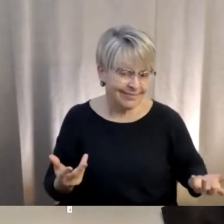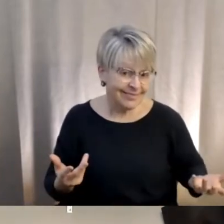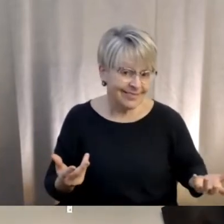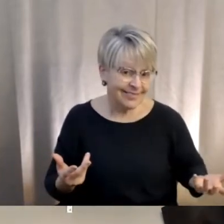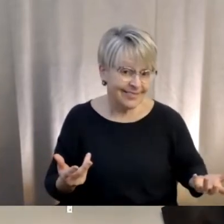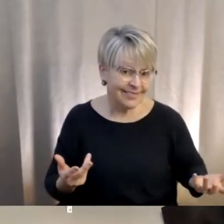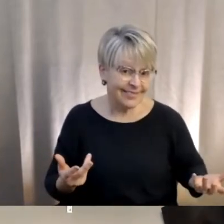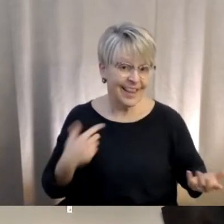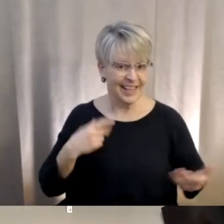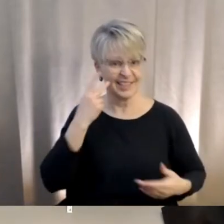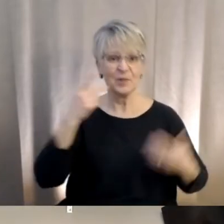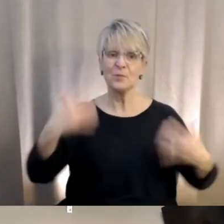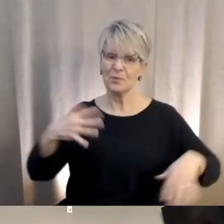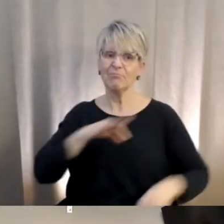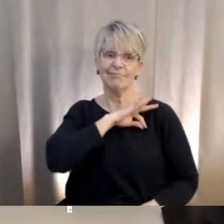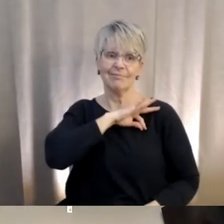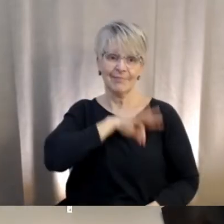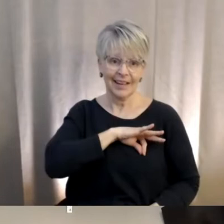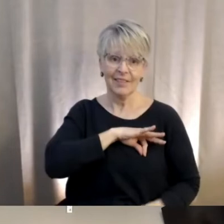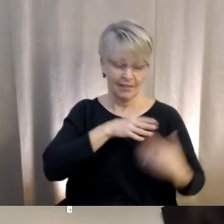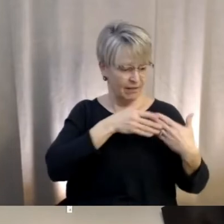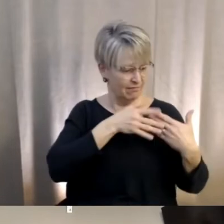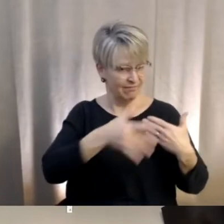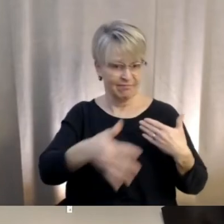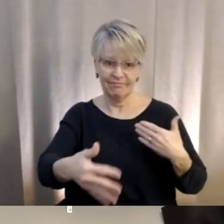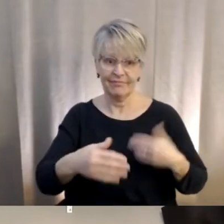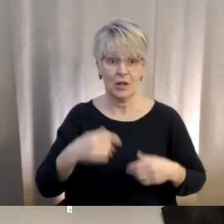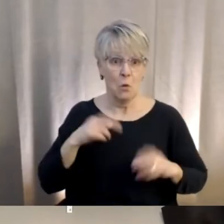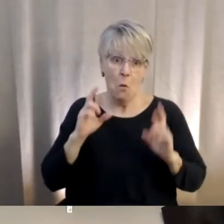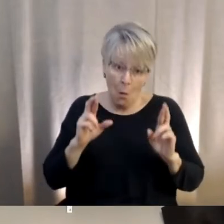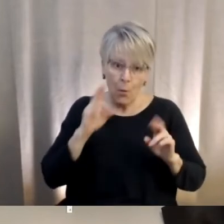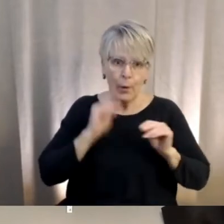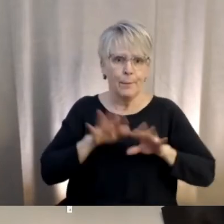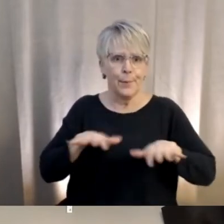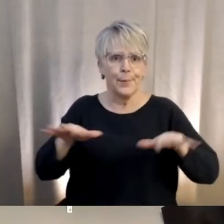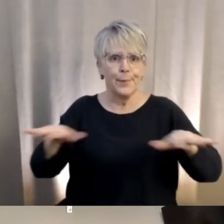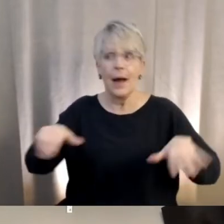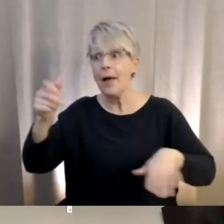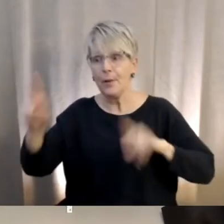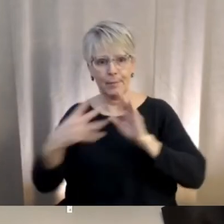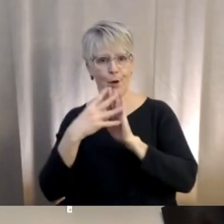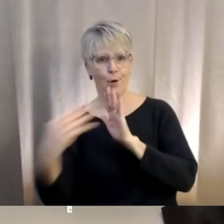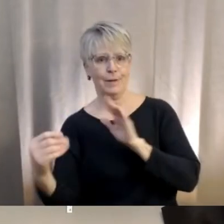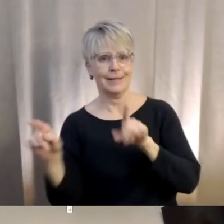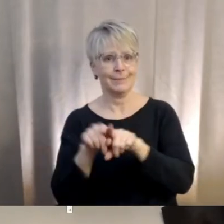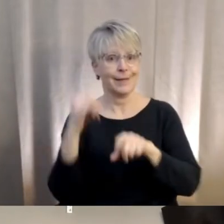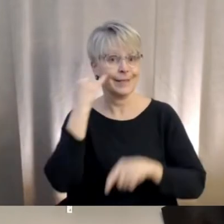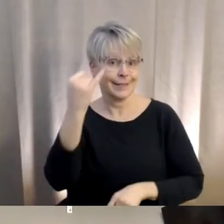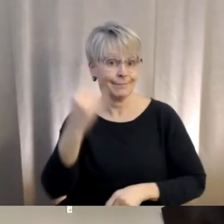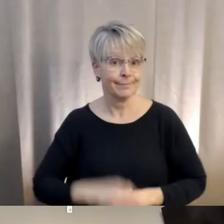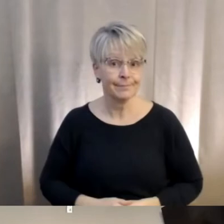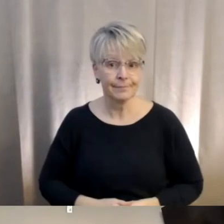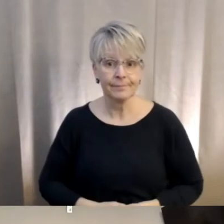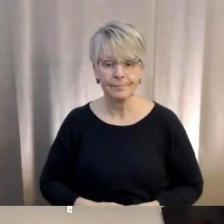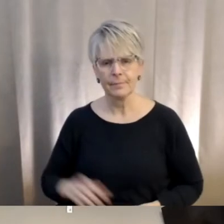I could see so much benefit from moving forward from other services. So I hope to see more. Mm-hmm. And Derek, how long has,